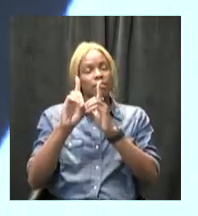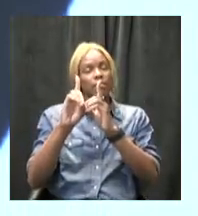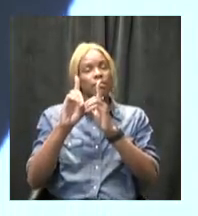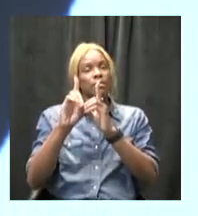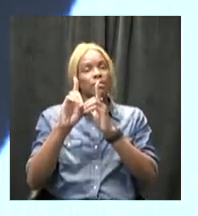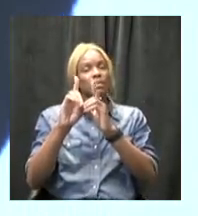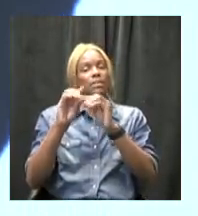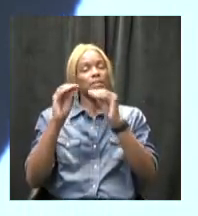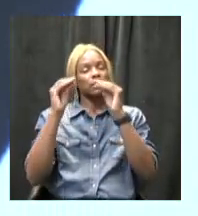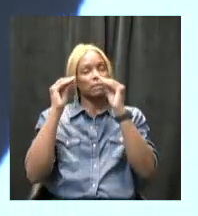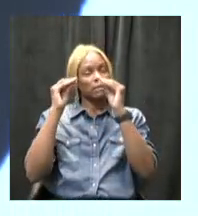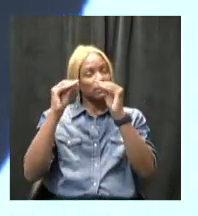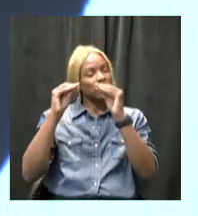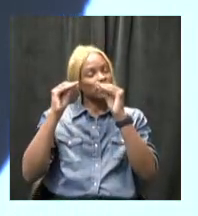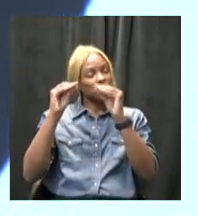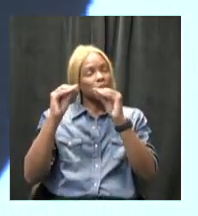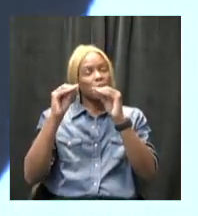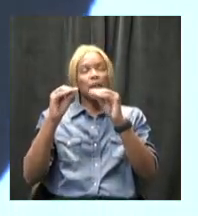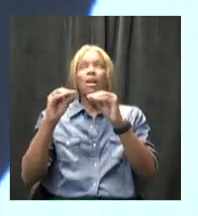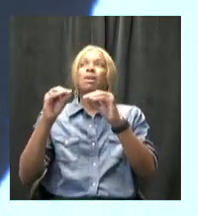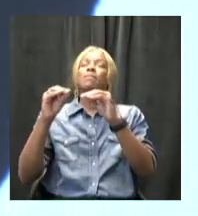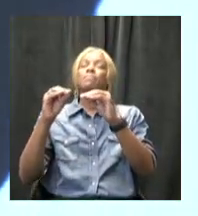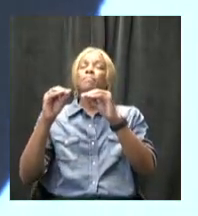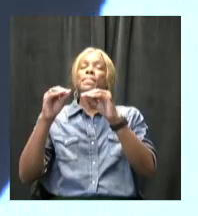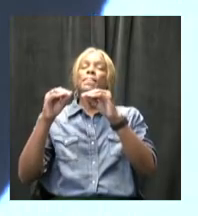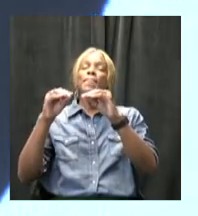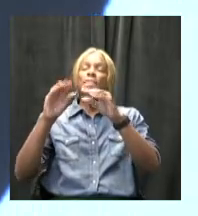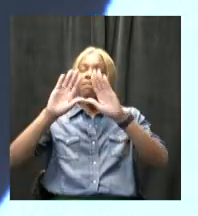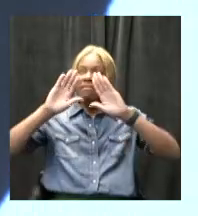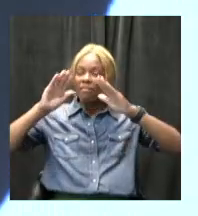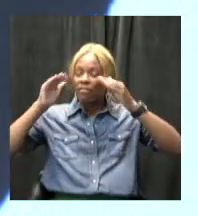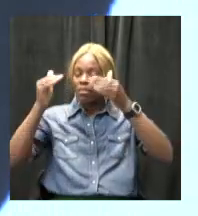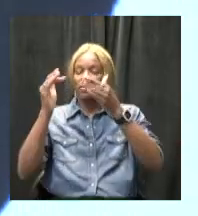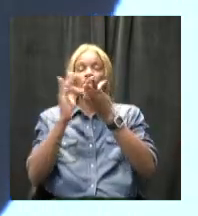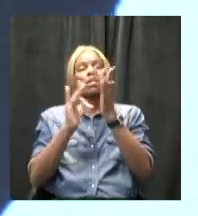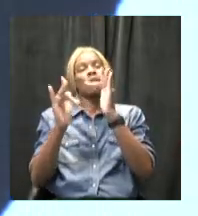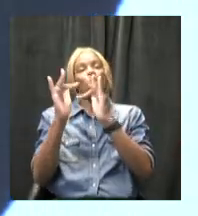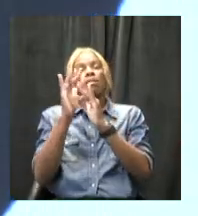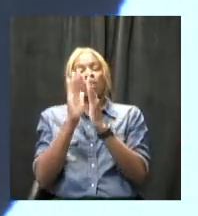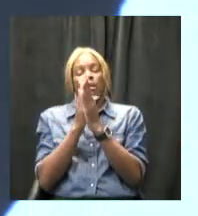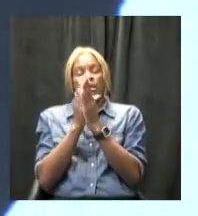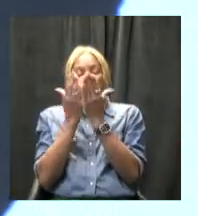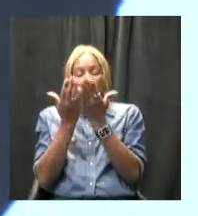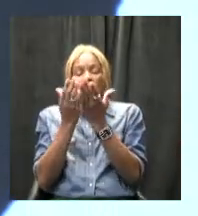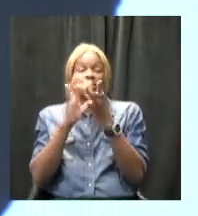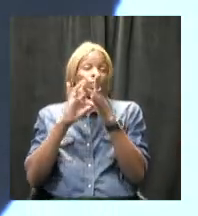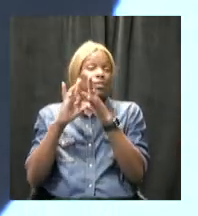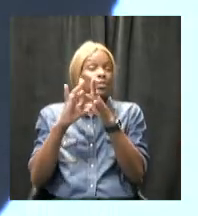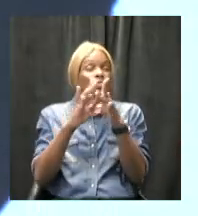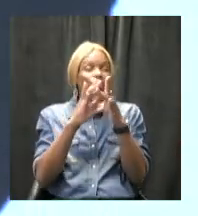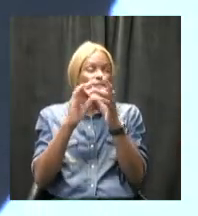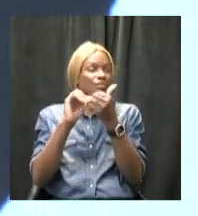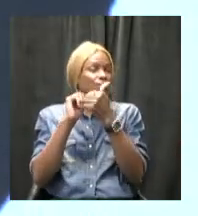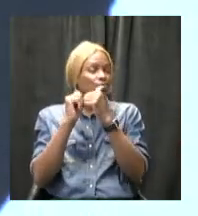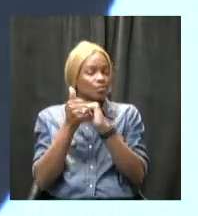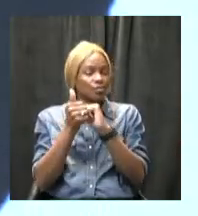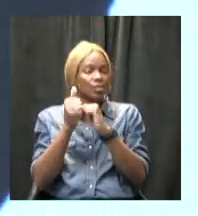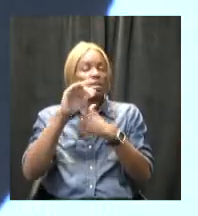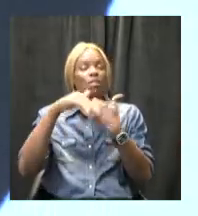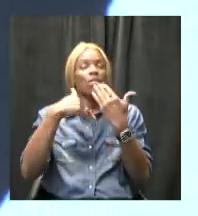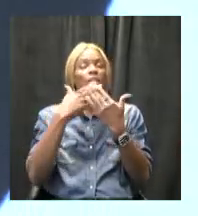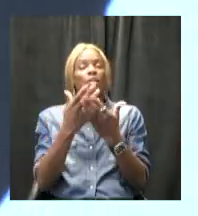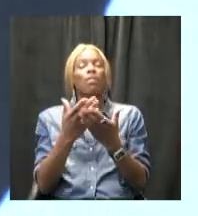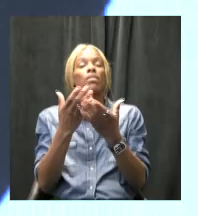He talks about their devotion to the Word of God. That the way they are unified in that all of them are seeking